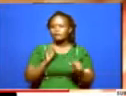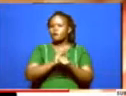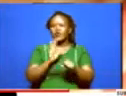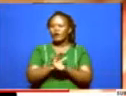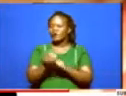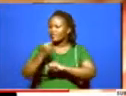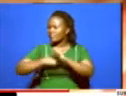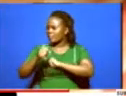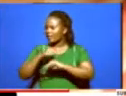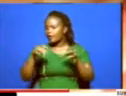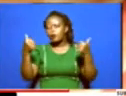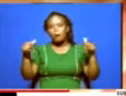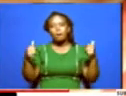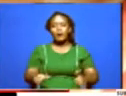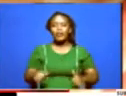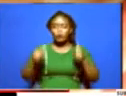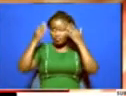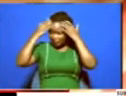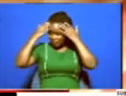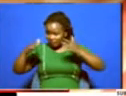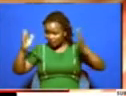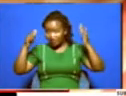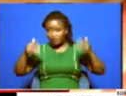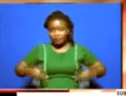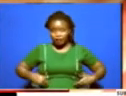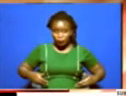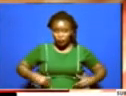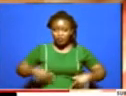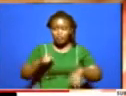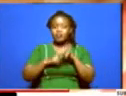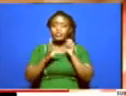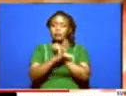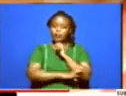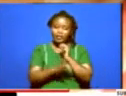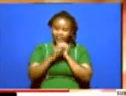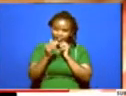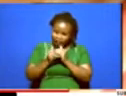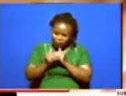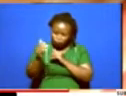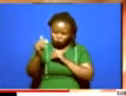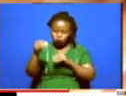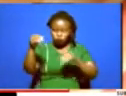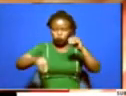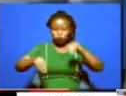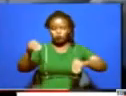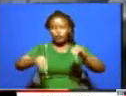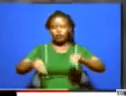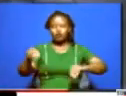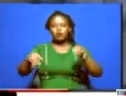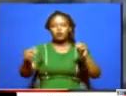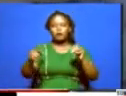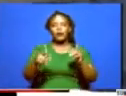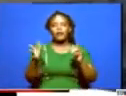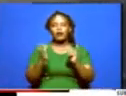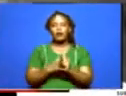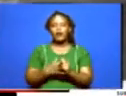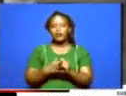in sensitizing the youths, even as the country races up to general elections in August.